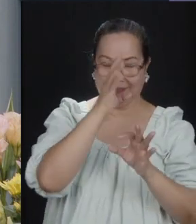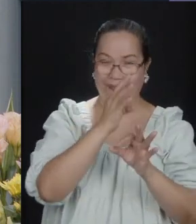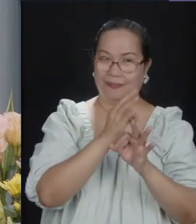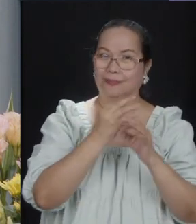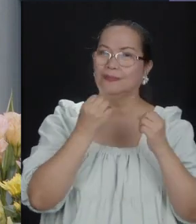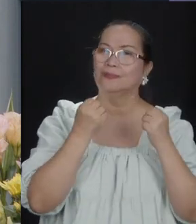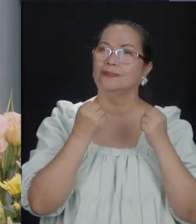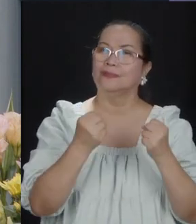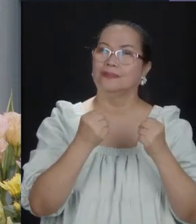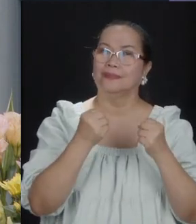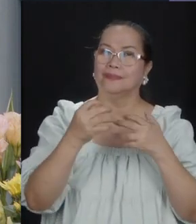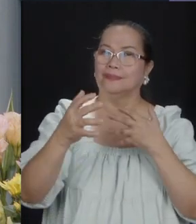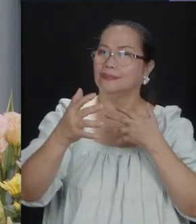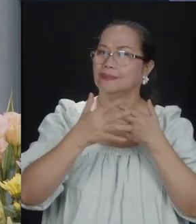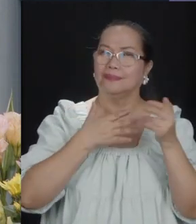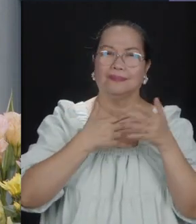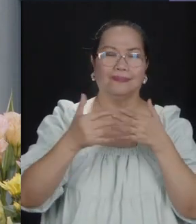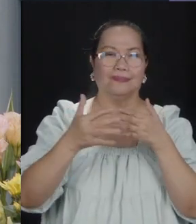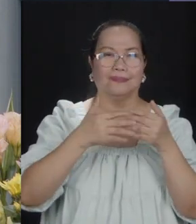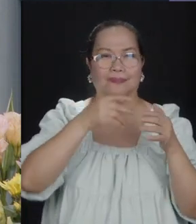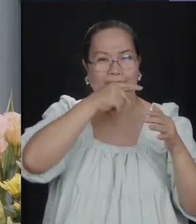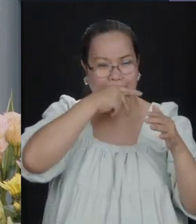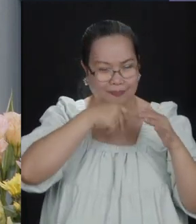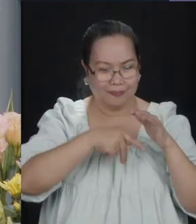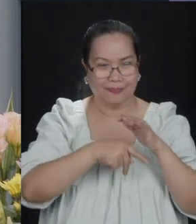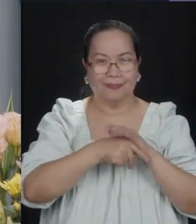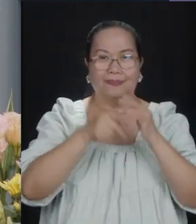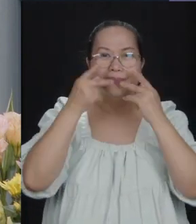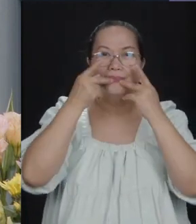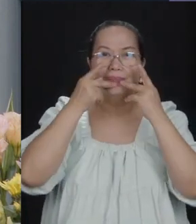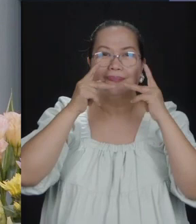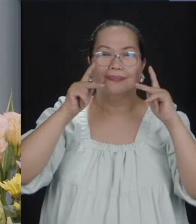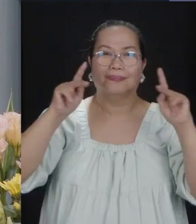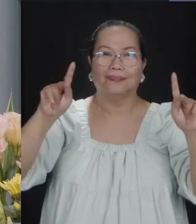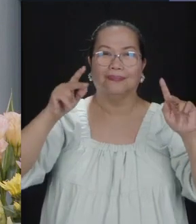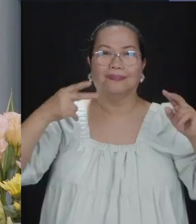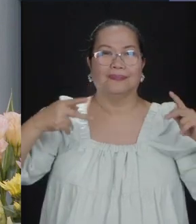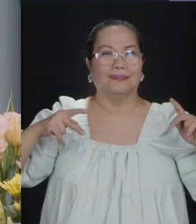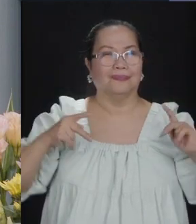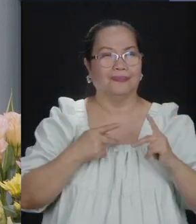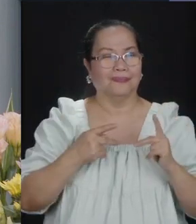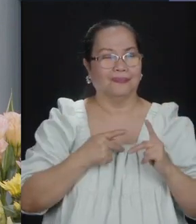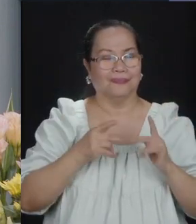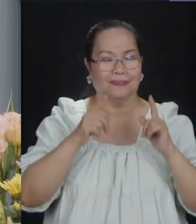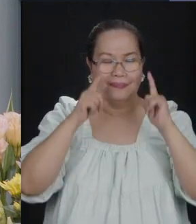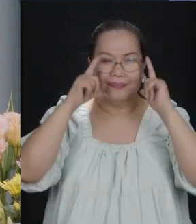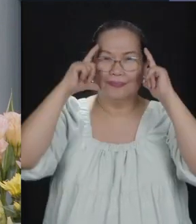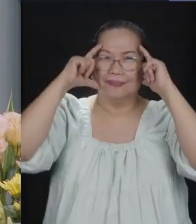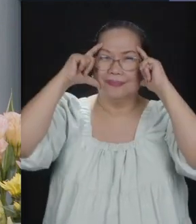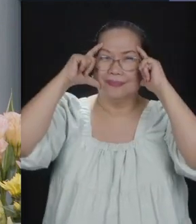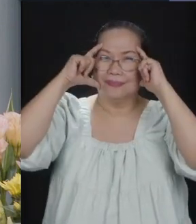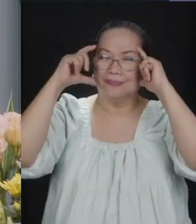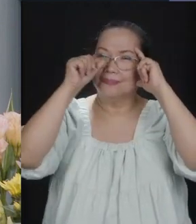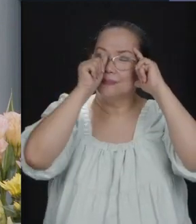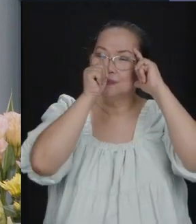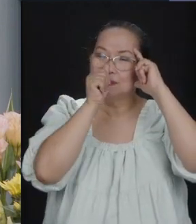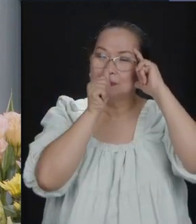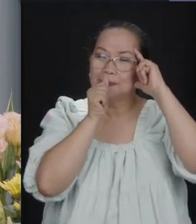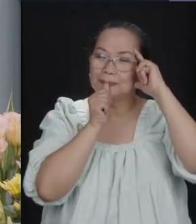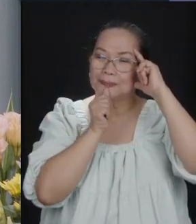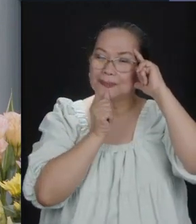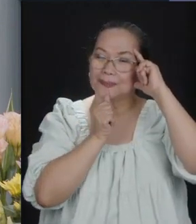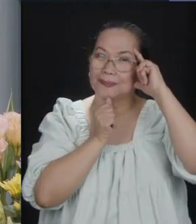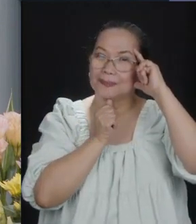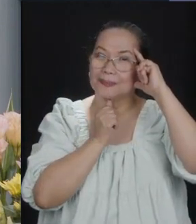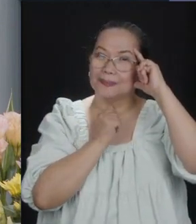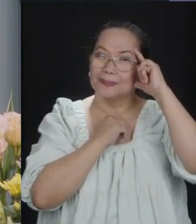strong despite the private and public pain and shame she suffered.